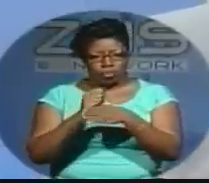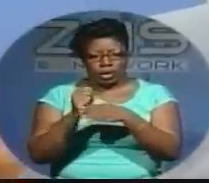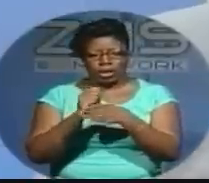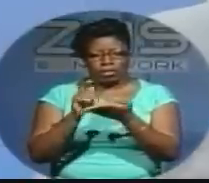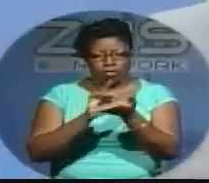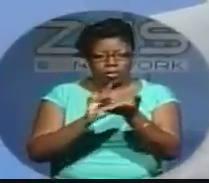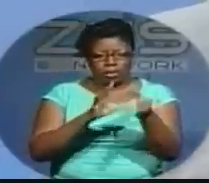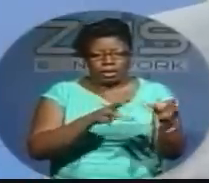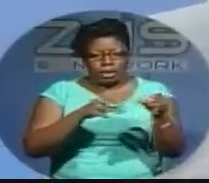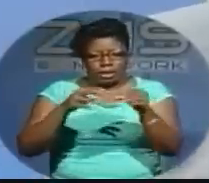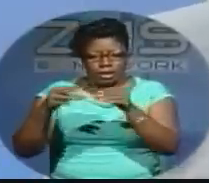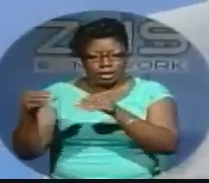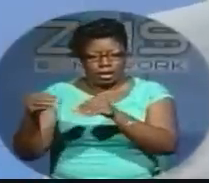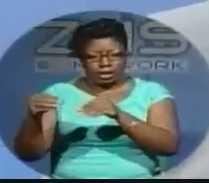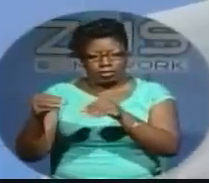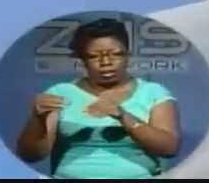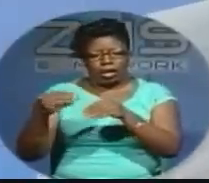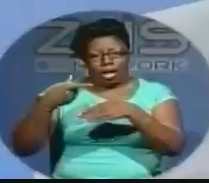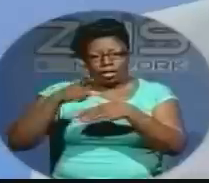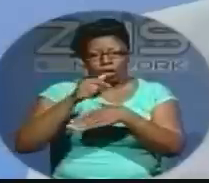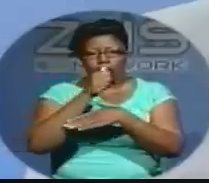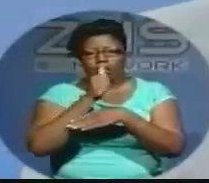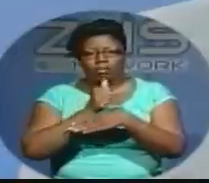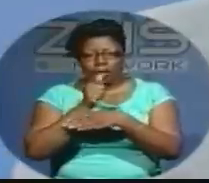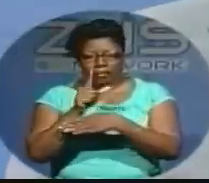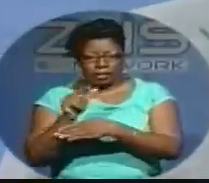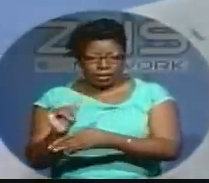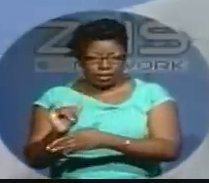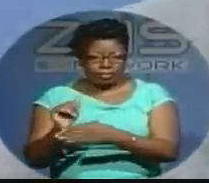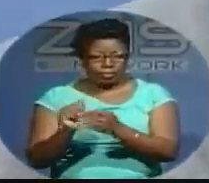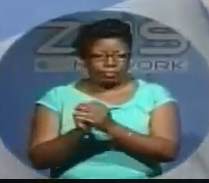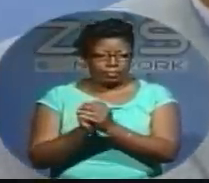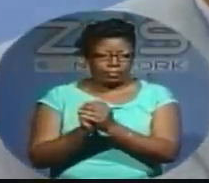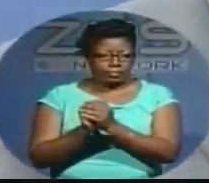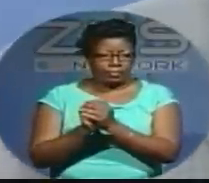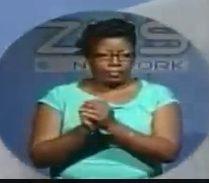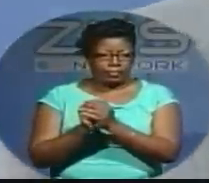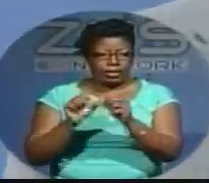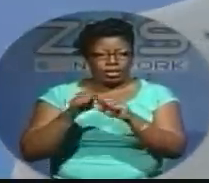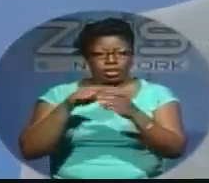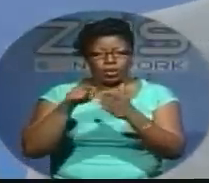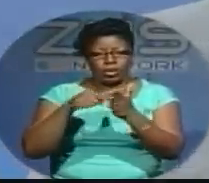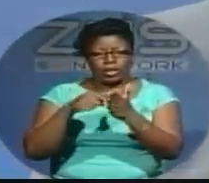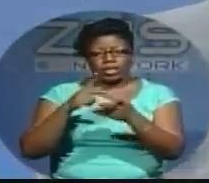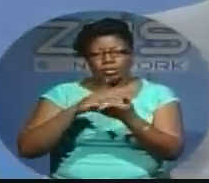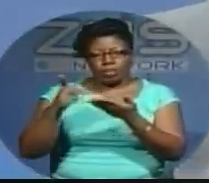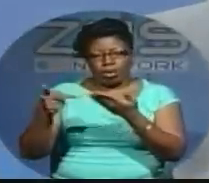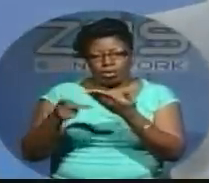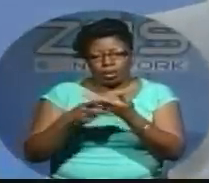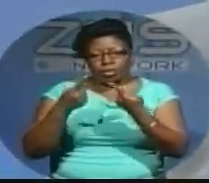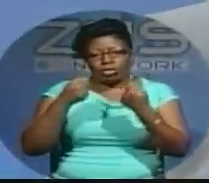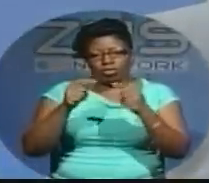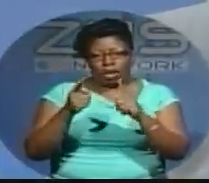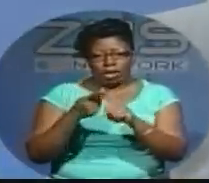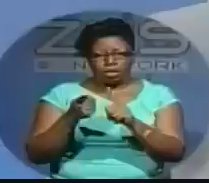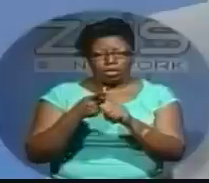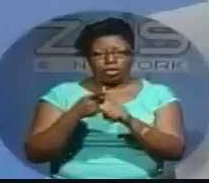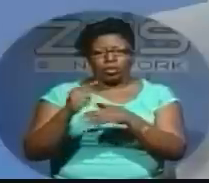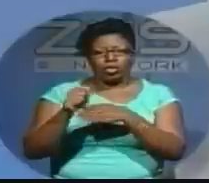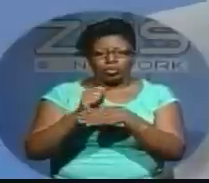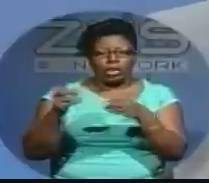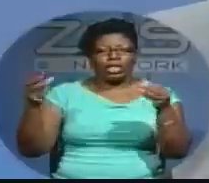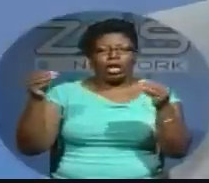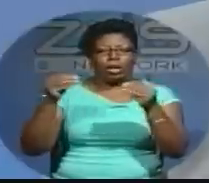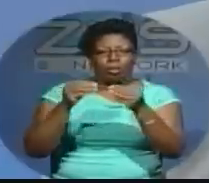the government sector and go into the private sector. And so this program was geared to try and train